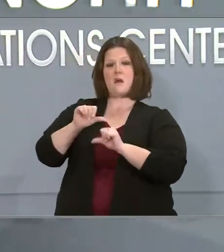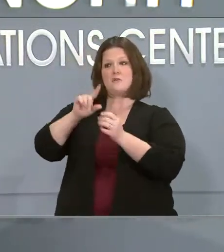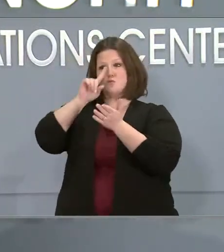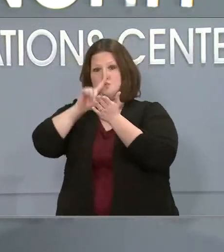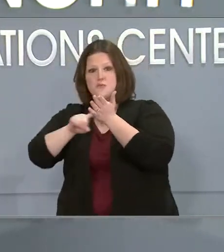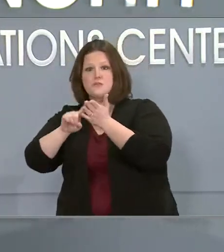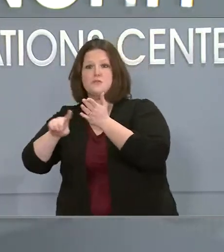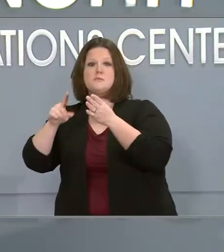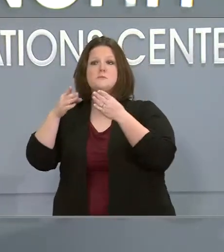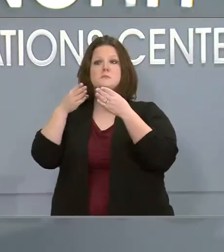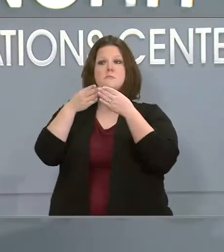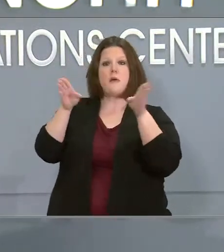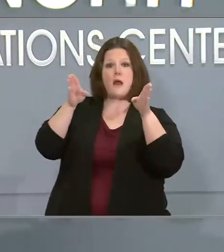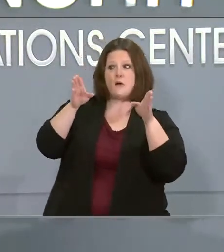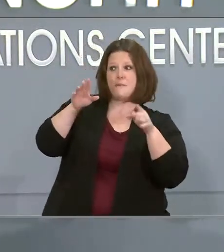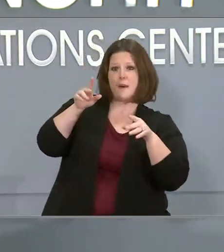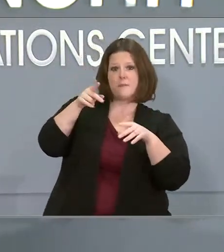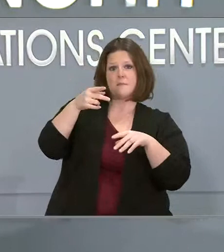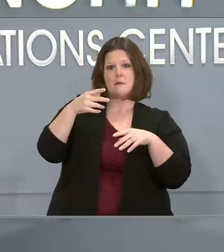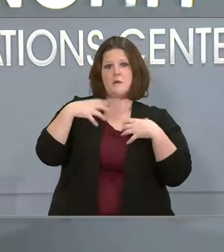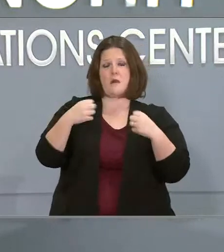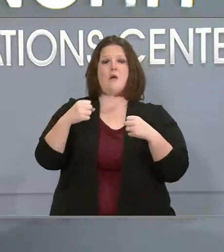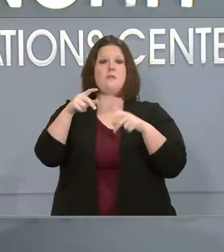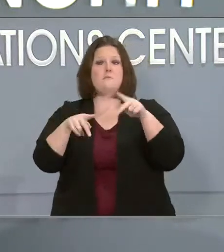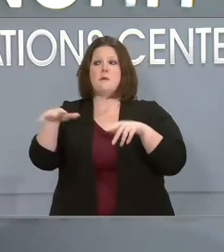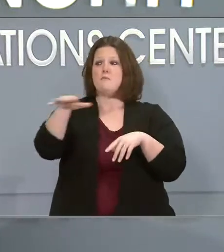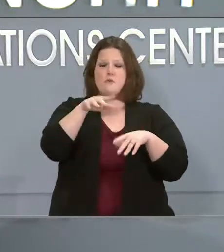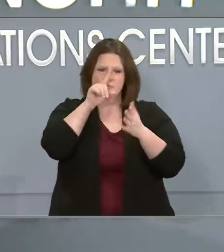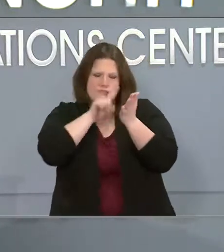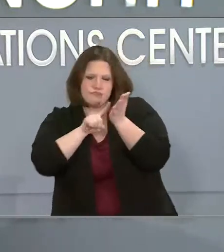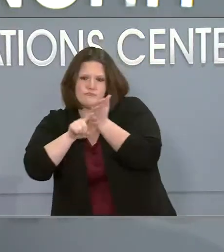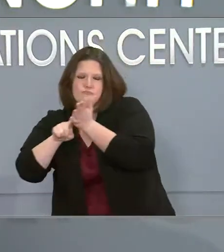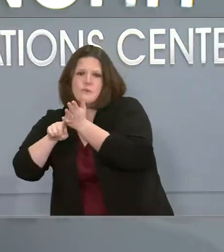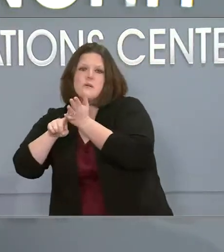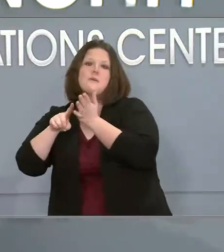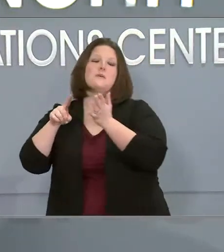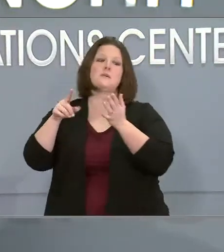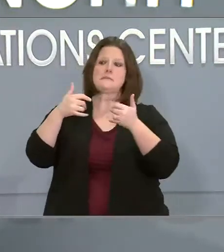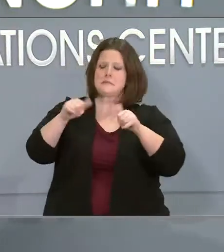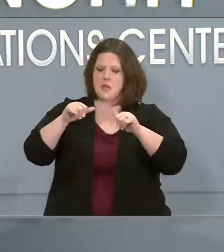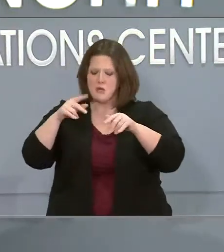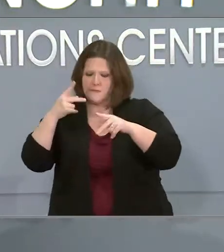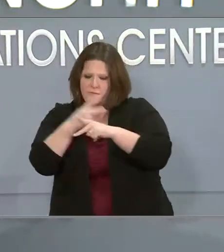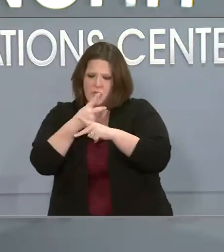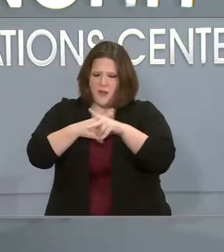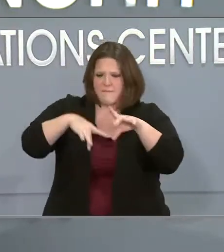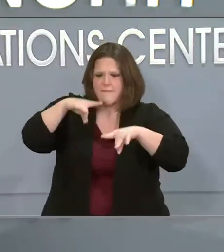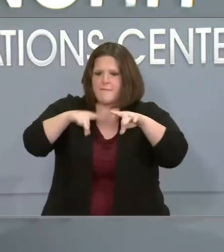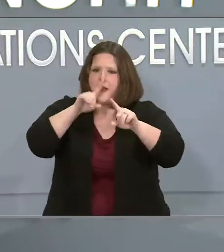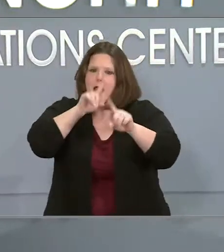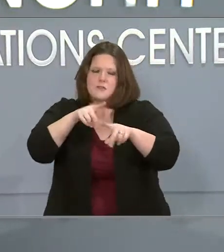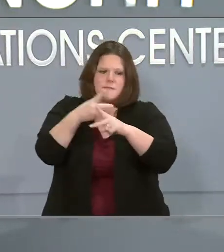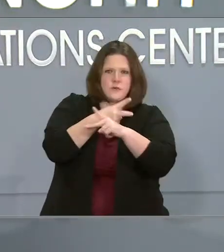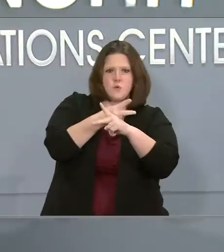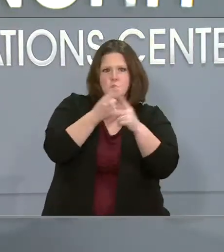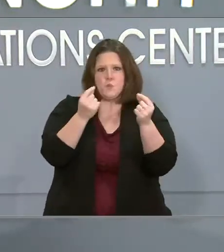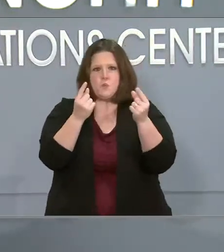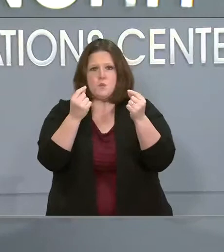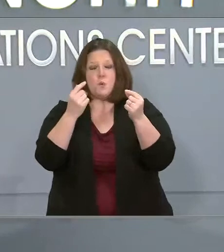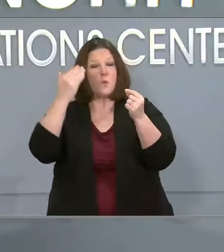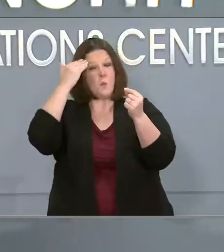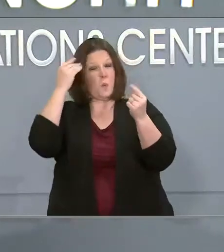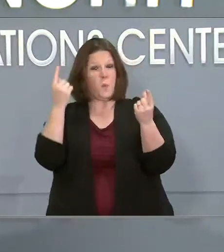variant, we still know this to be 100% true. Getting more people